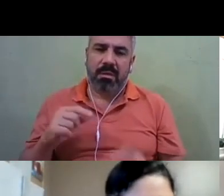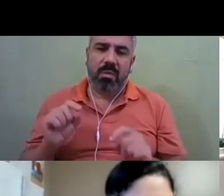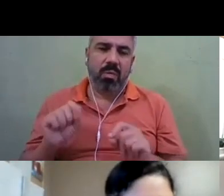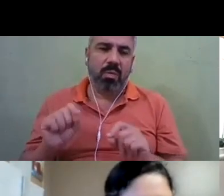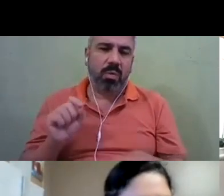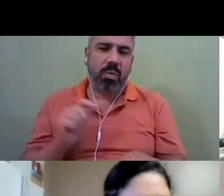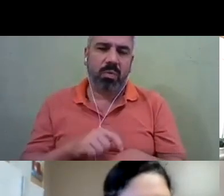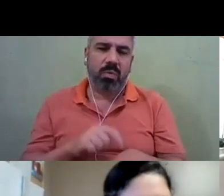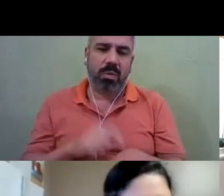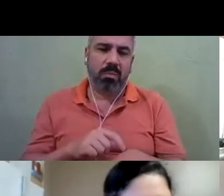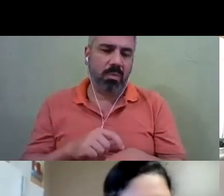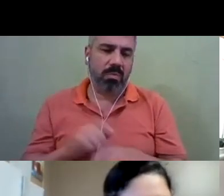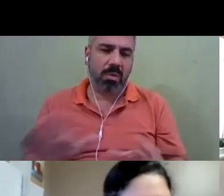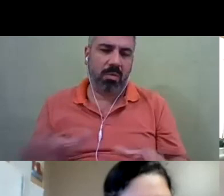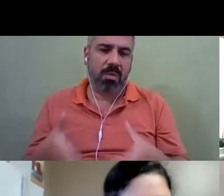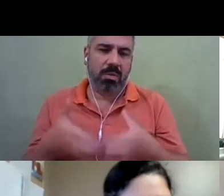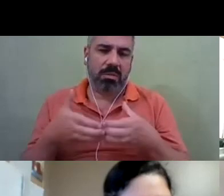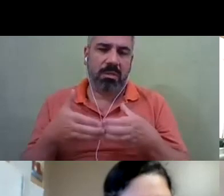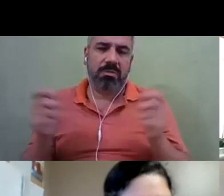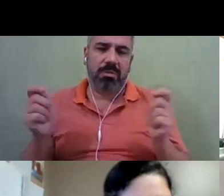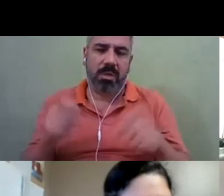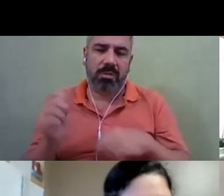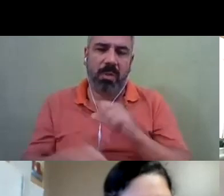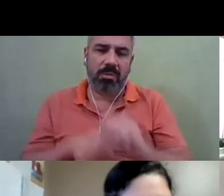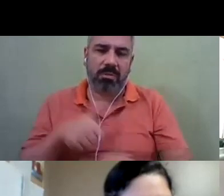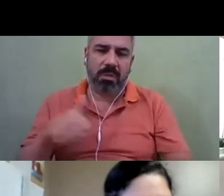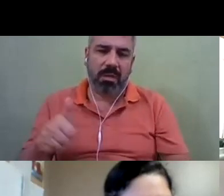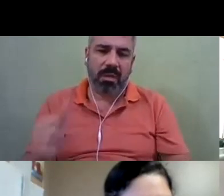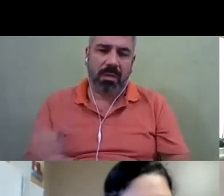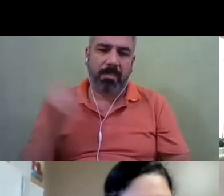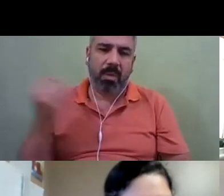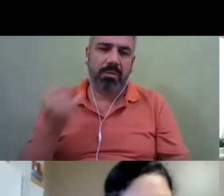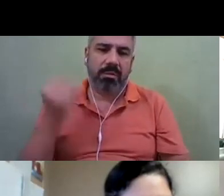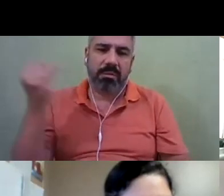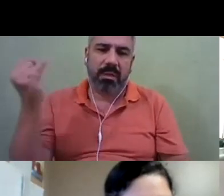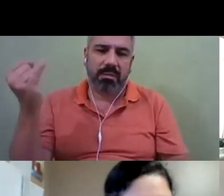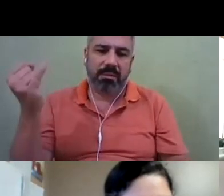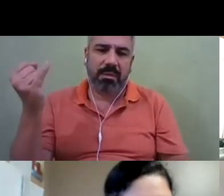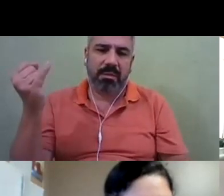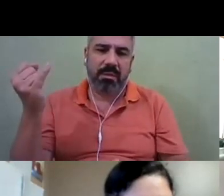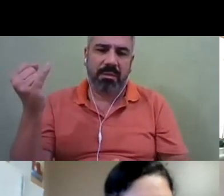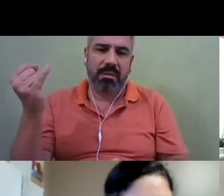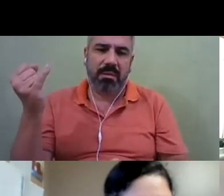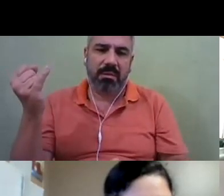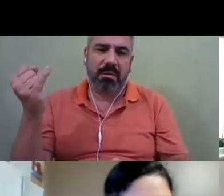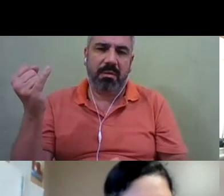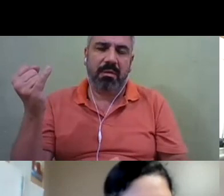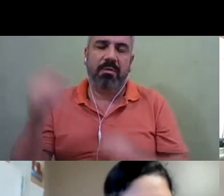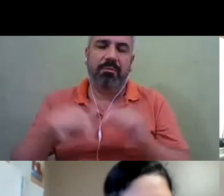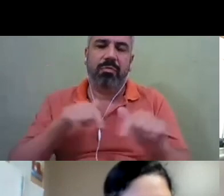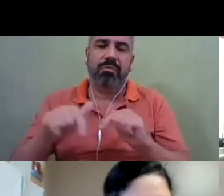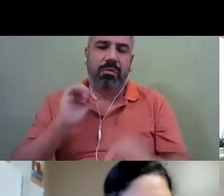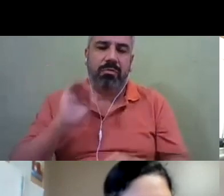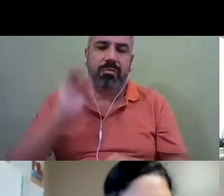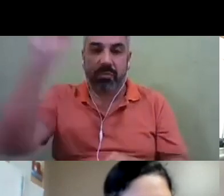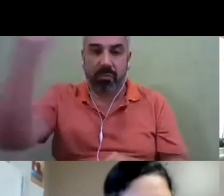community. And maybe in the next generation, Brazil will be the center of chat, whereas America was previously and